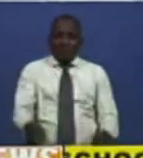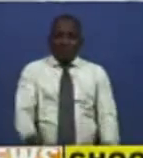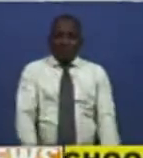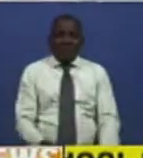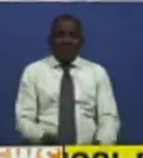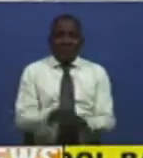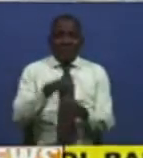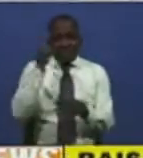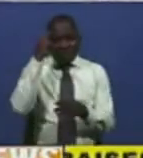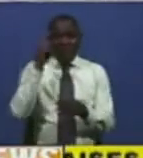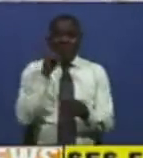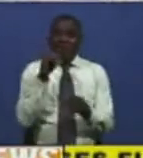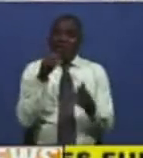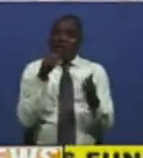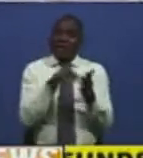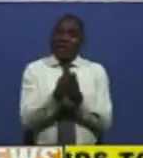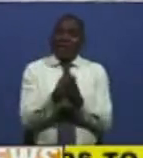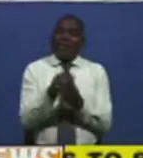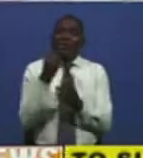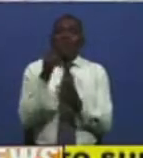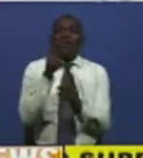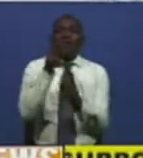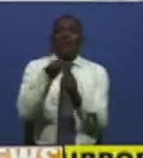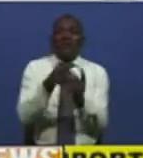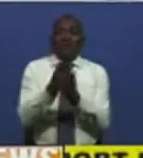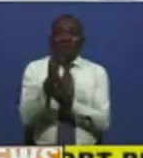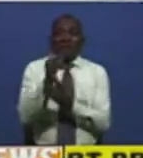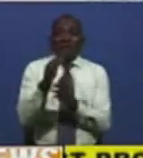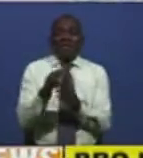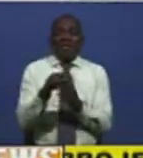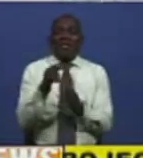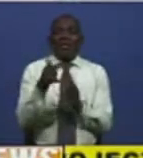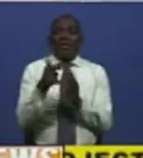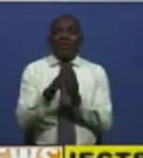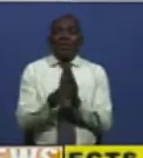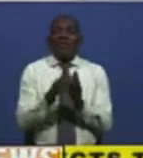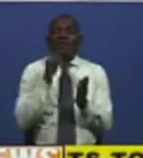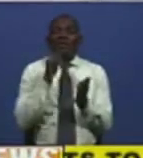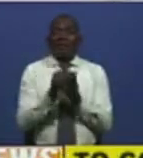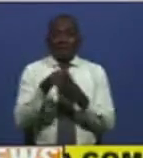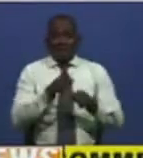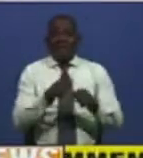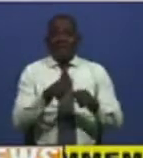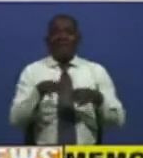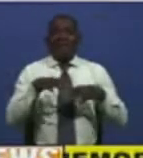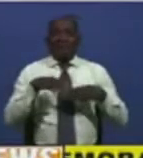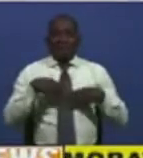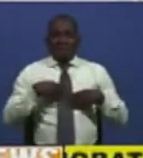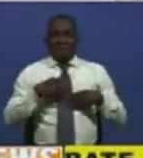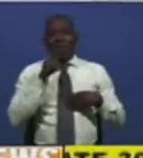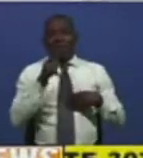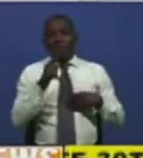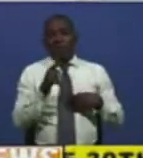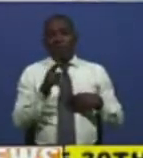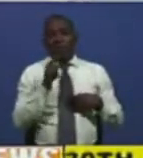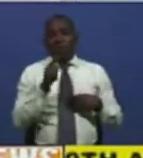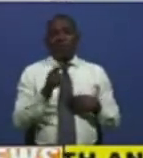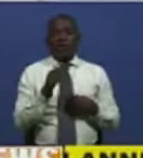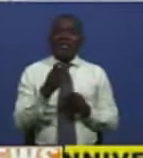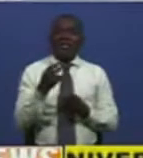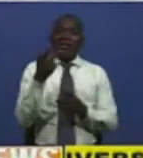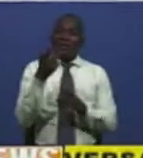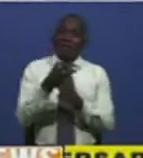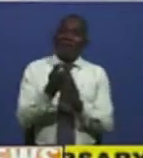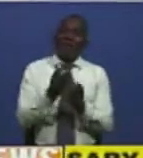not opposed to the two applications by the convict. She said the defense admitted that though the conviction was